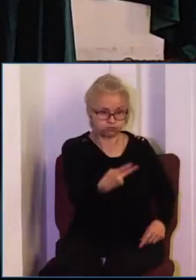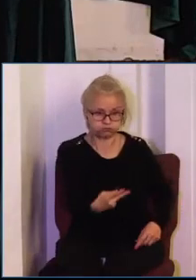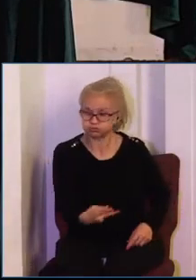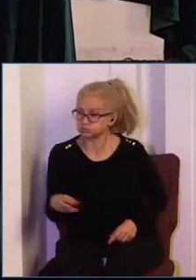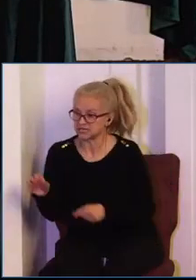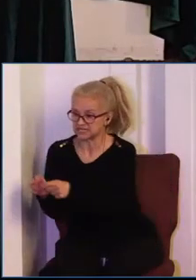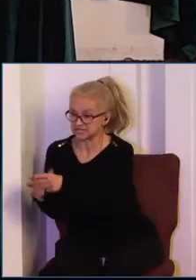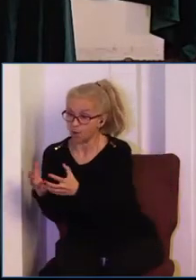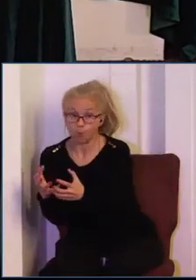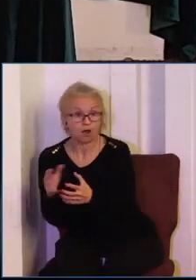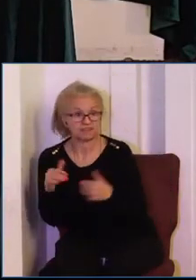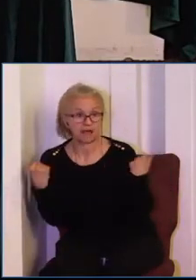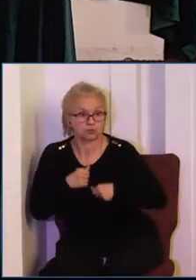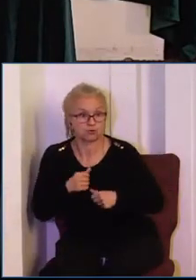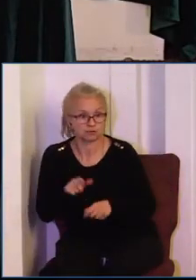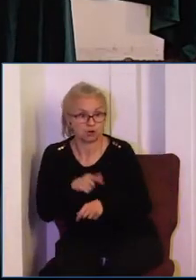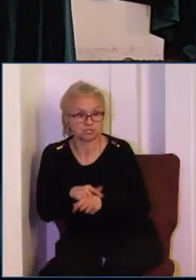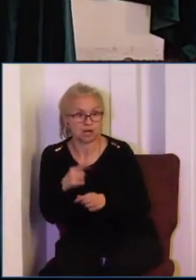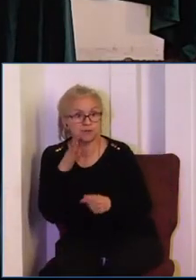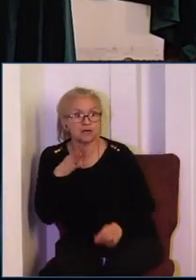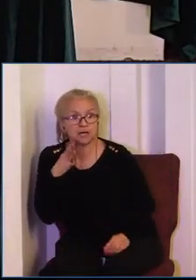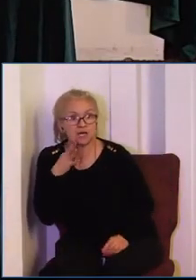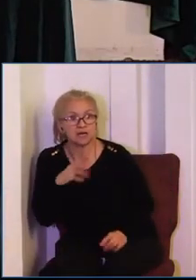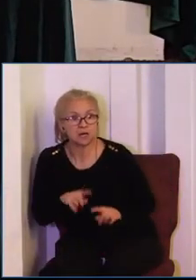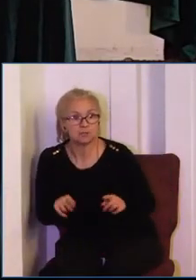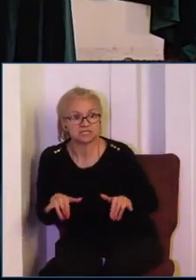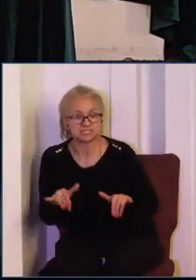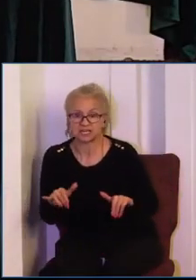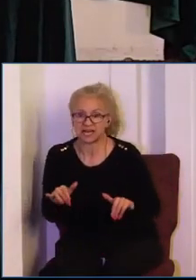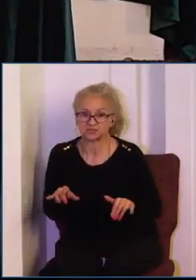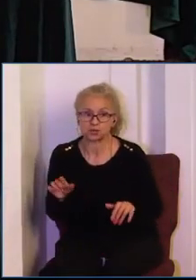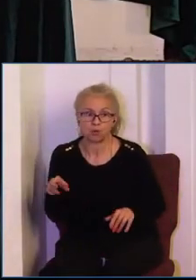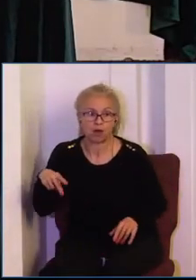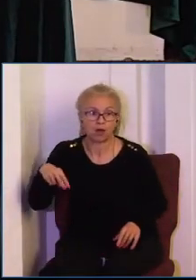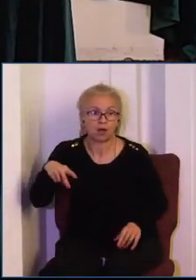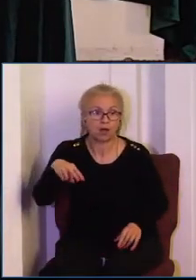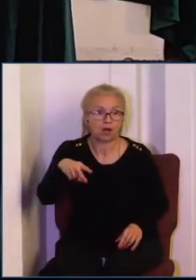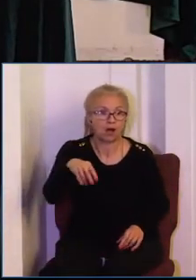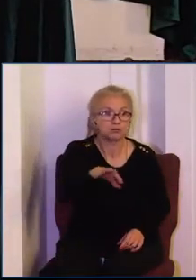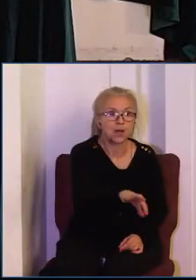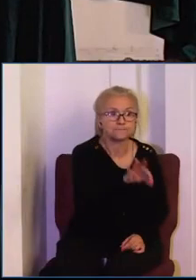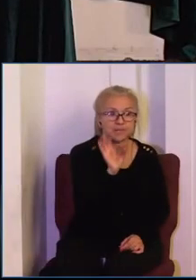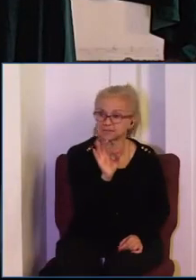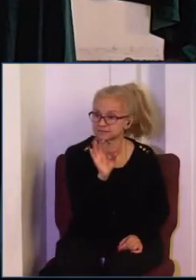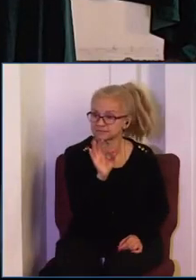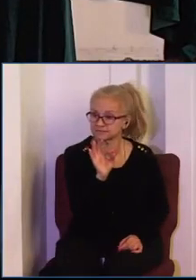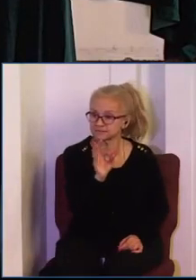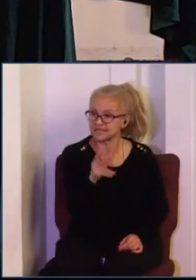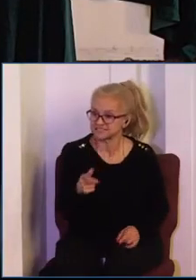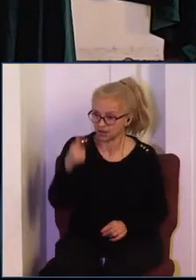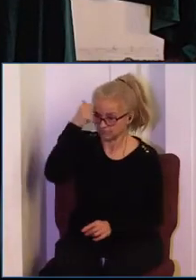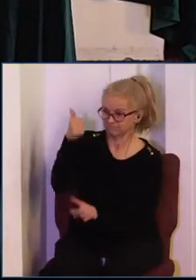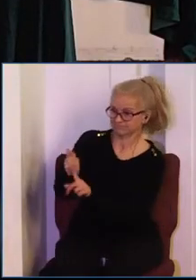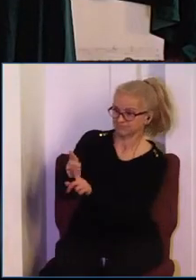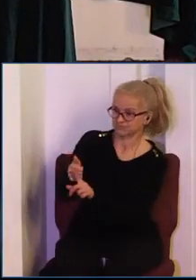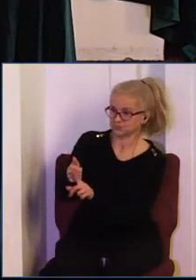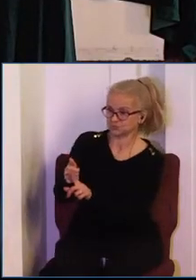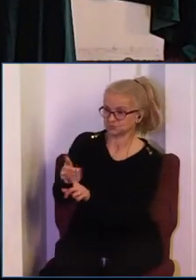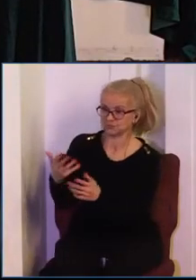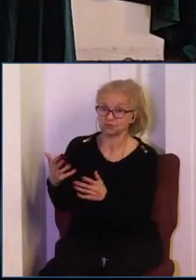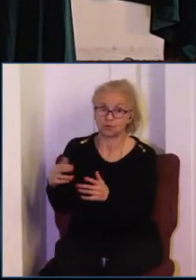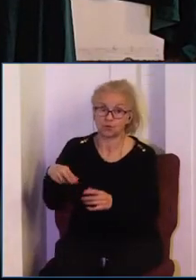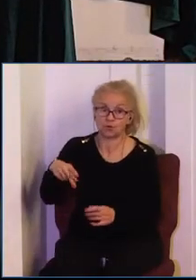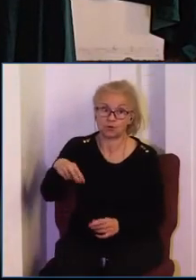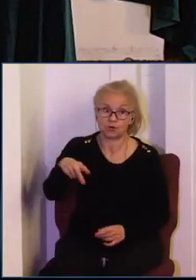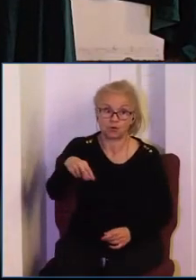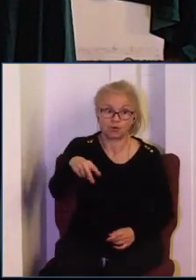long time, but he still had to go pick it up. It was still up to him to go get it. It was still